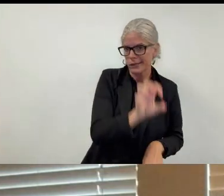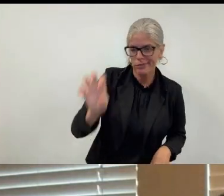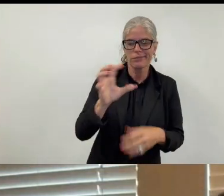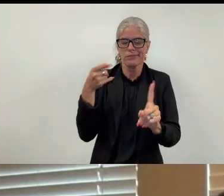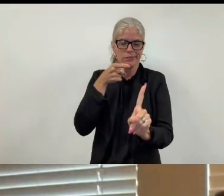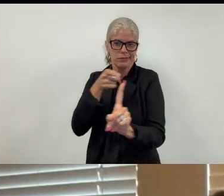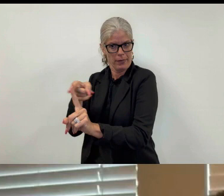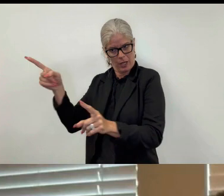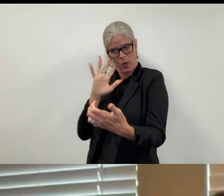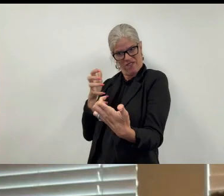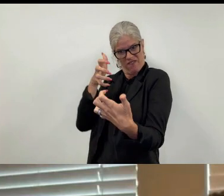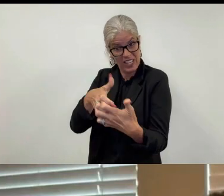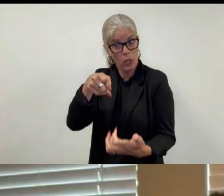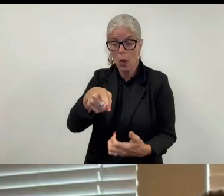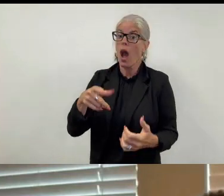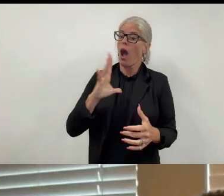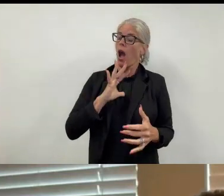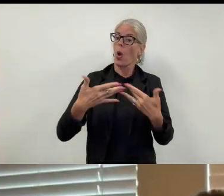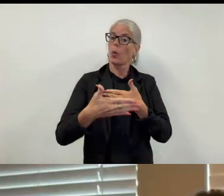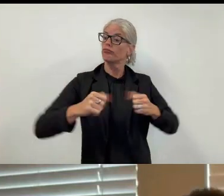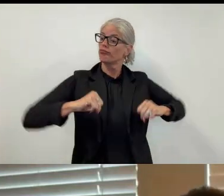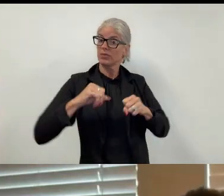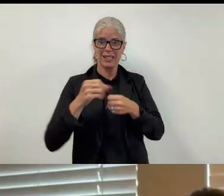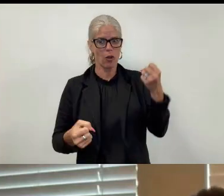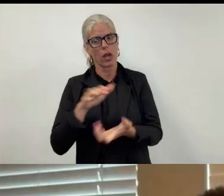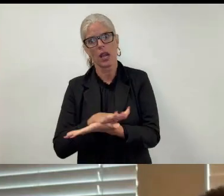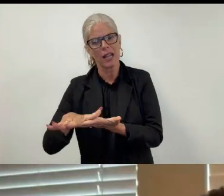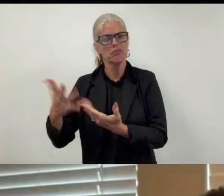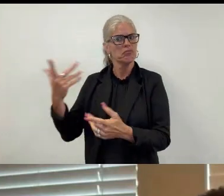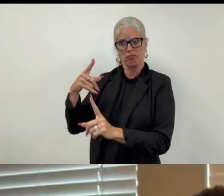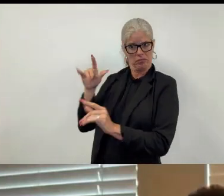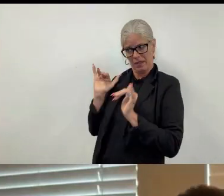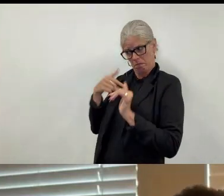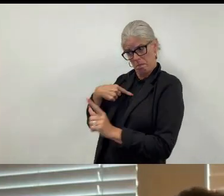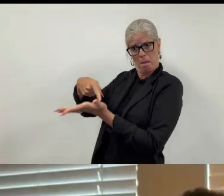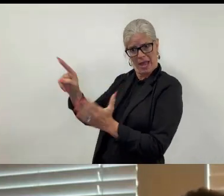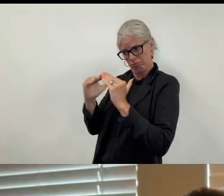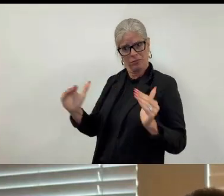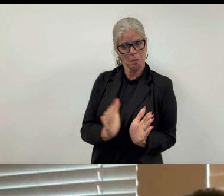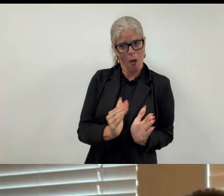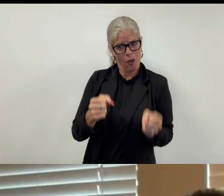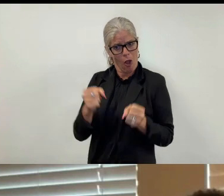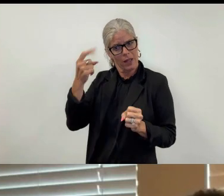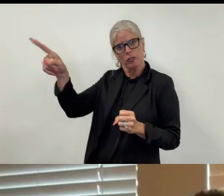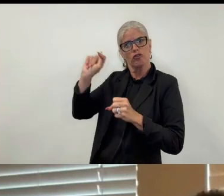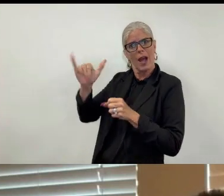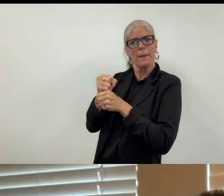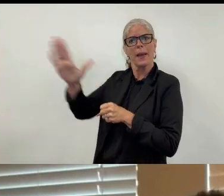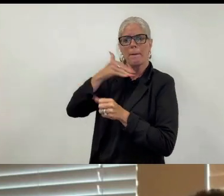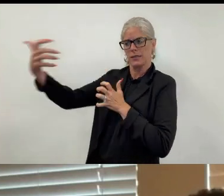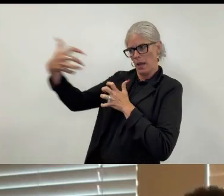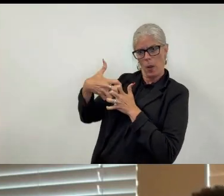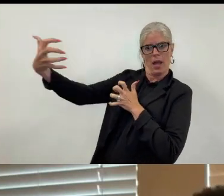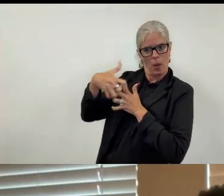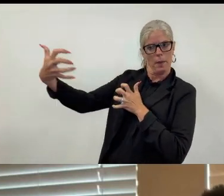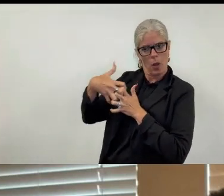install the hand controls on. So that's always a nice little life hack, is that you get a little bit more extra space in your car that you're renting and paying a reasonable price, because they want